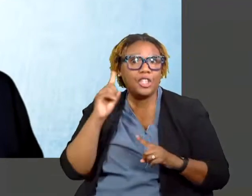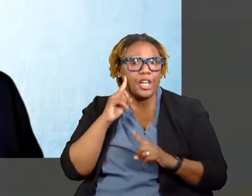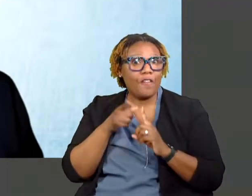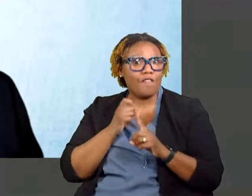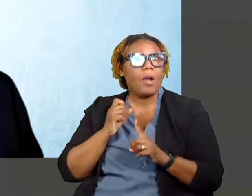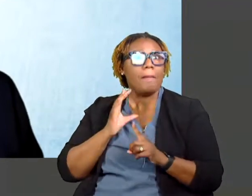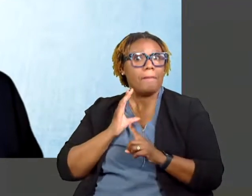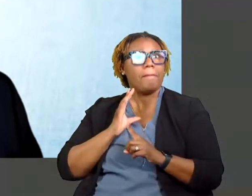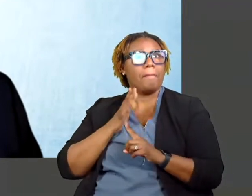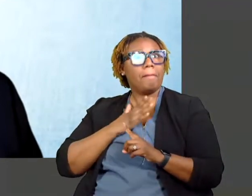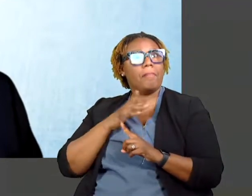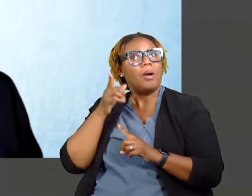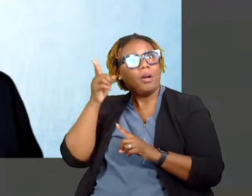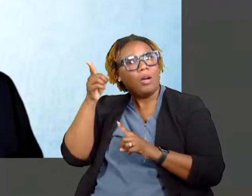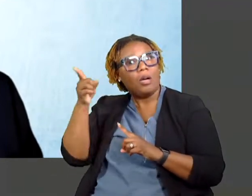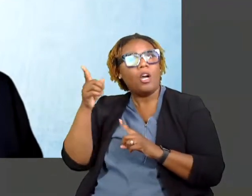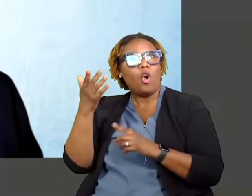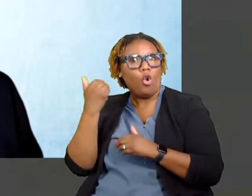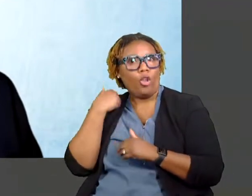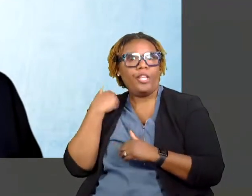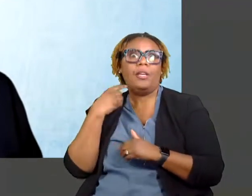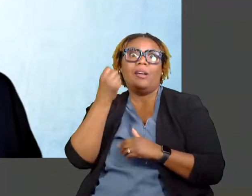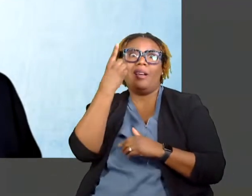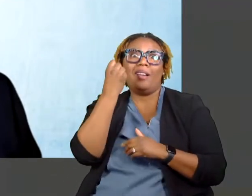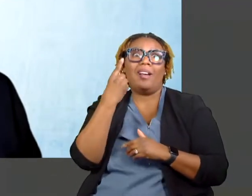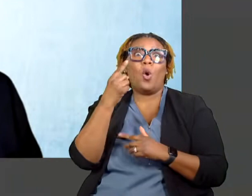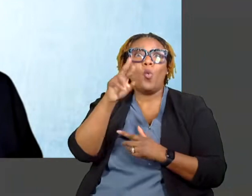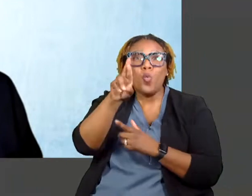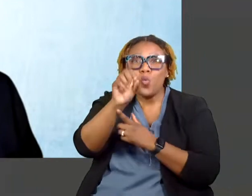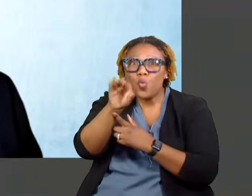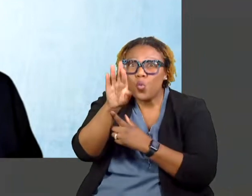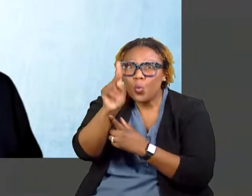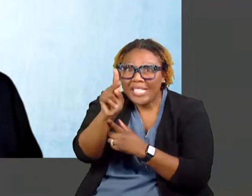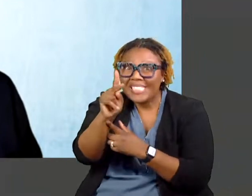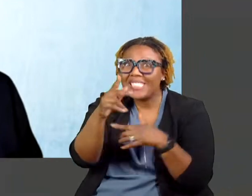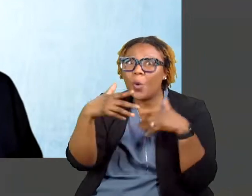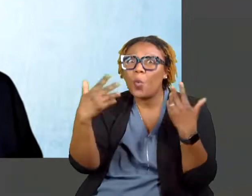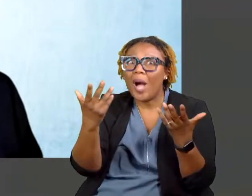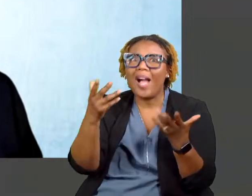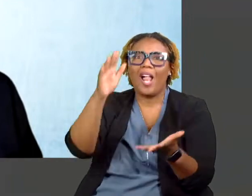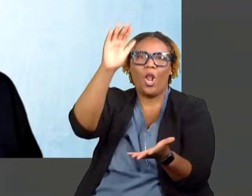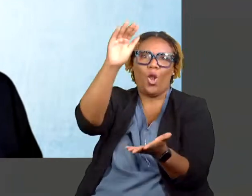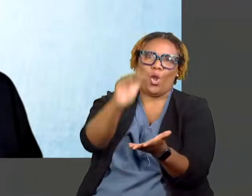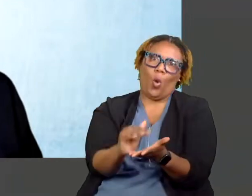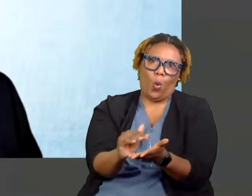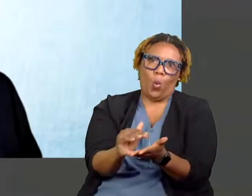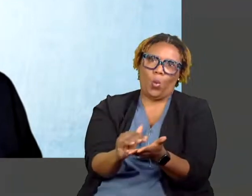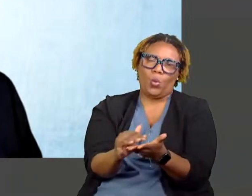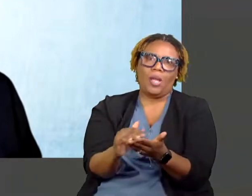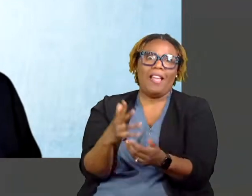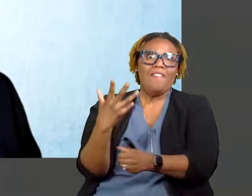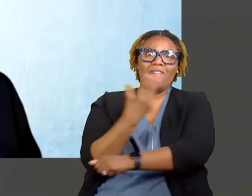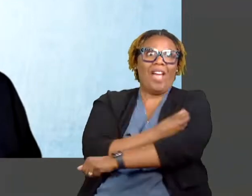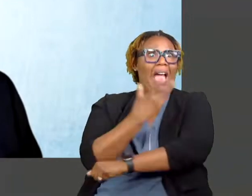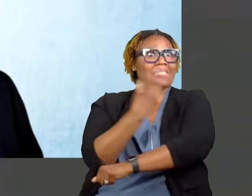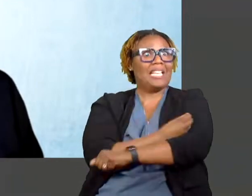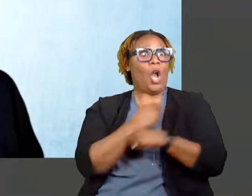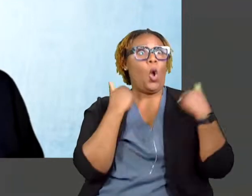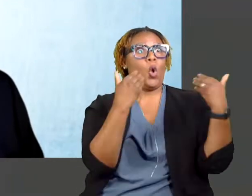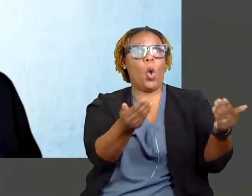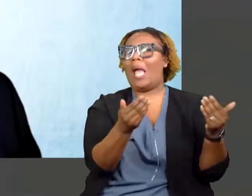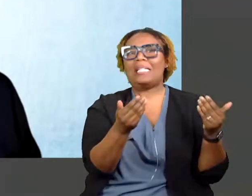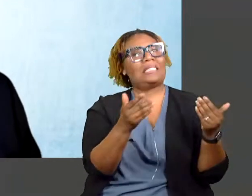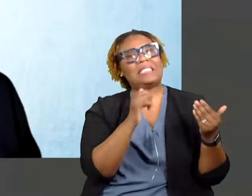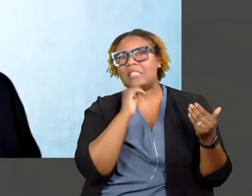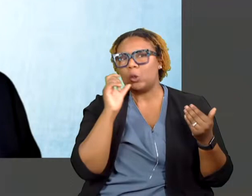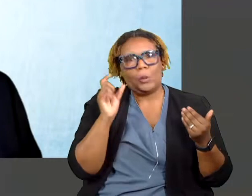to humans posed by this virus is low. We are not at a spot where vaccination is recommended for anyone. But that